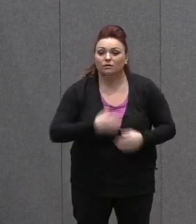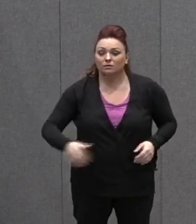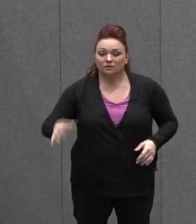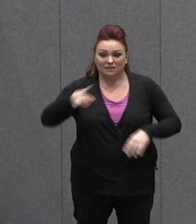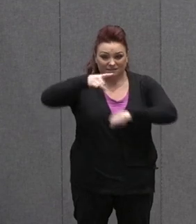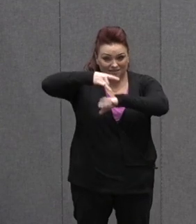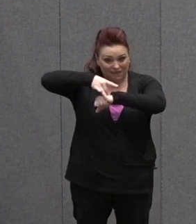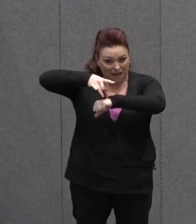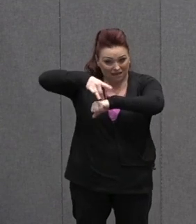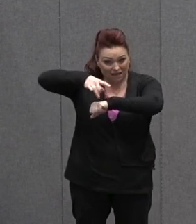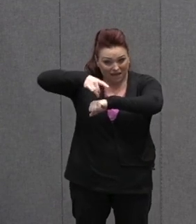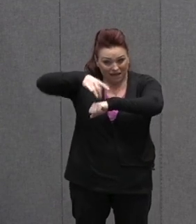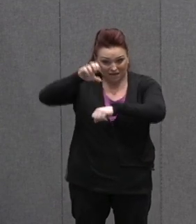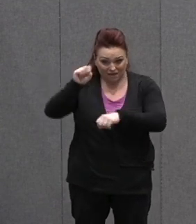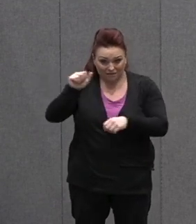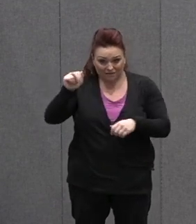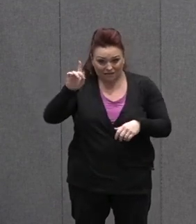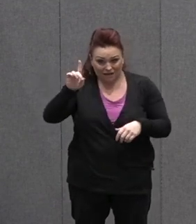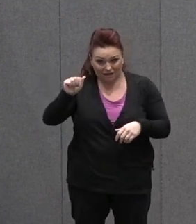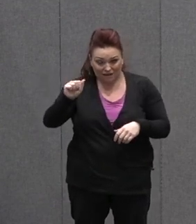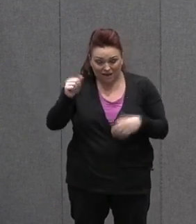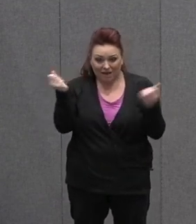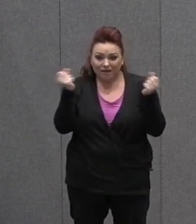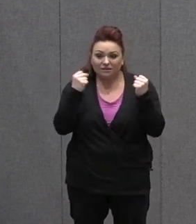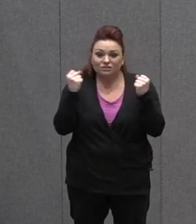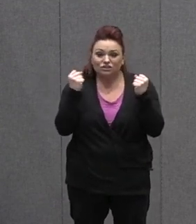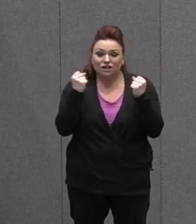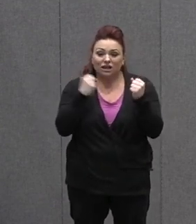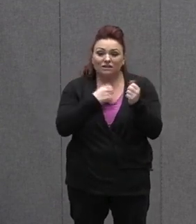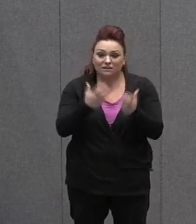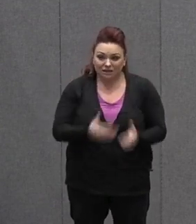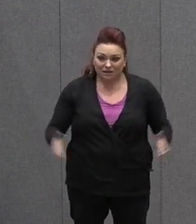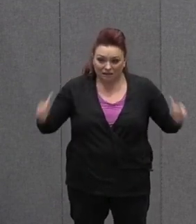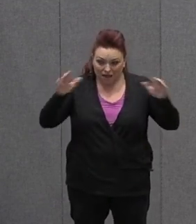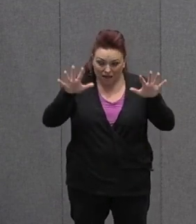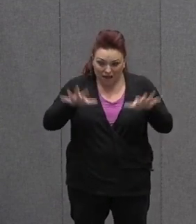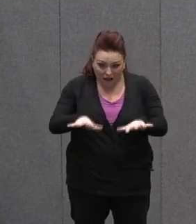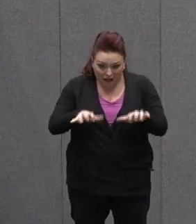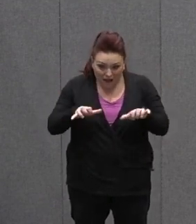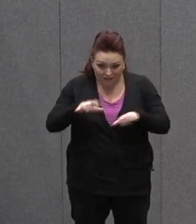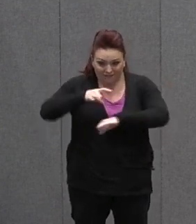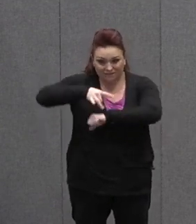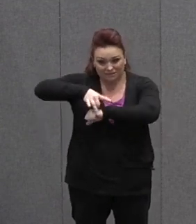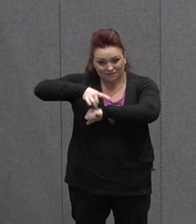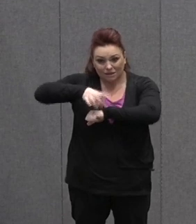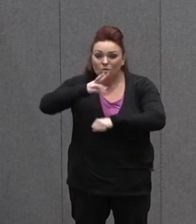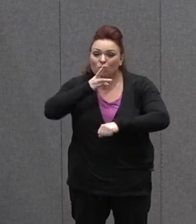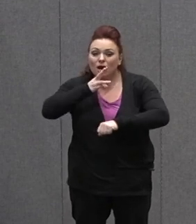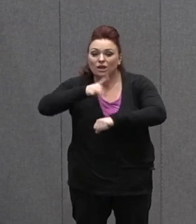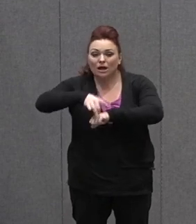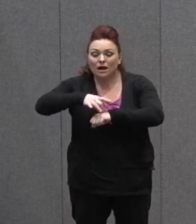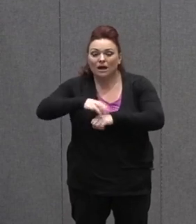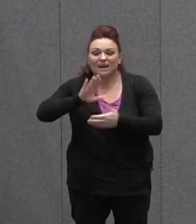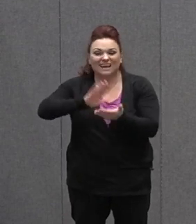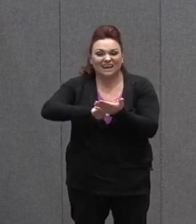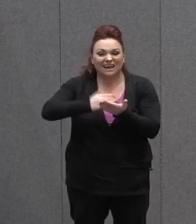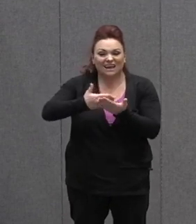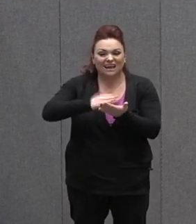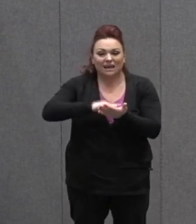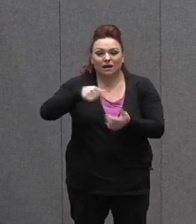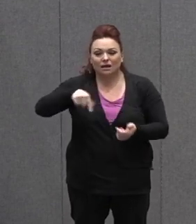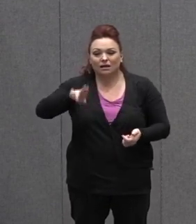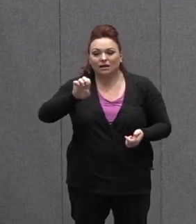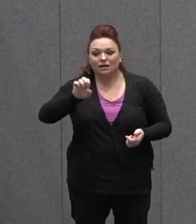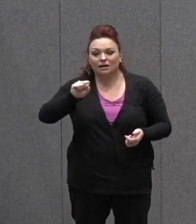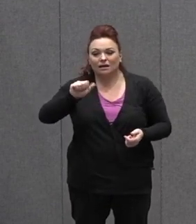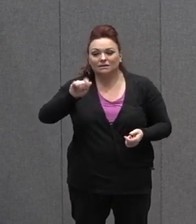Sandias chilled in tubs of ice. That's watermelon that are in the shapes of triangles. Quesadillas by the